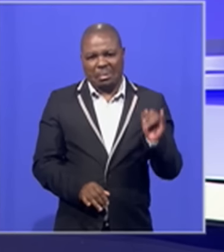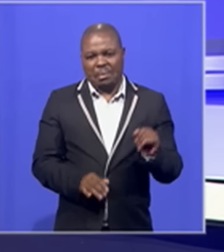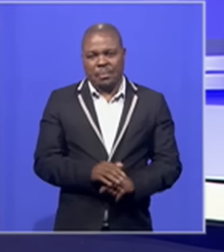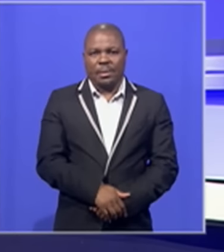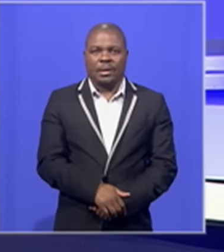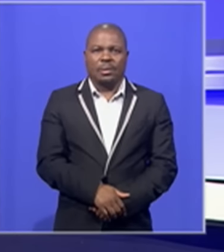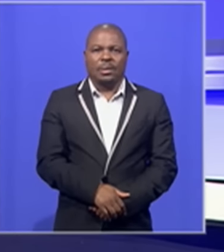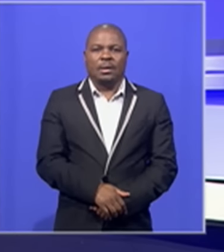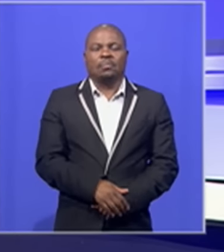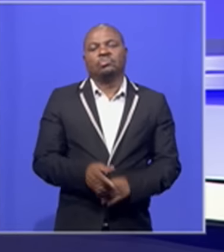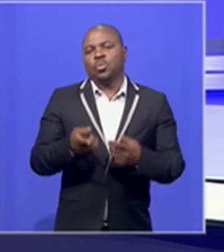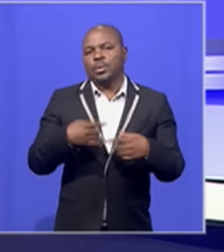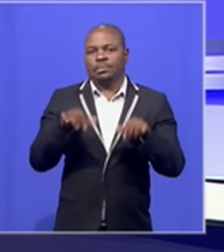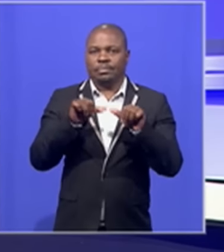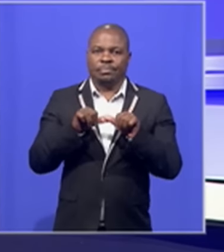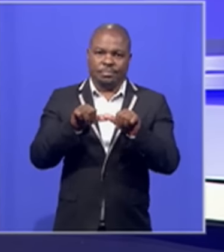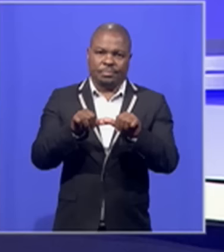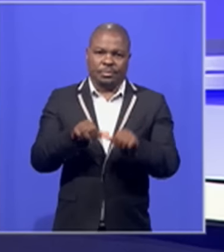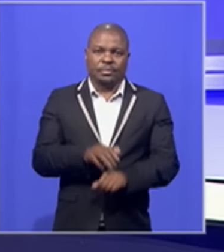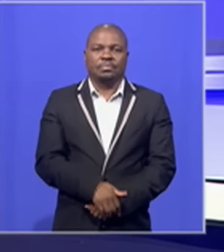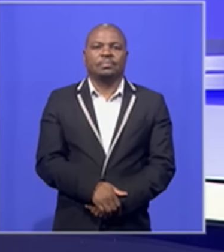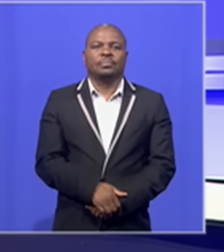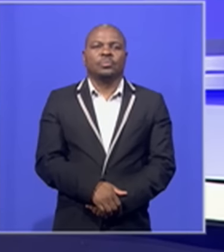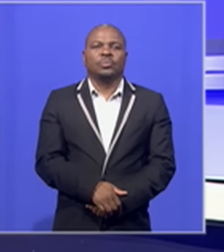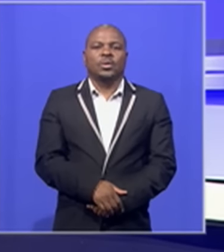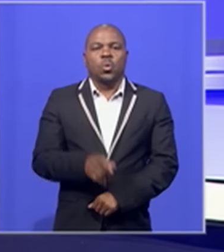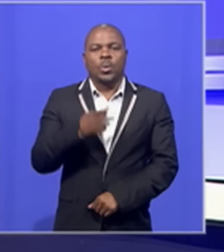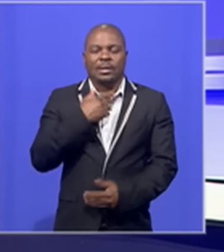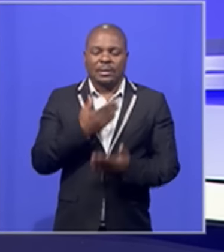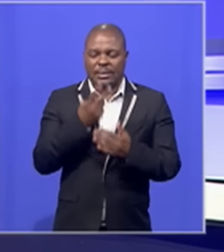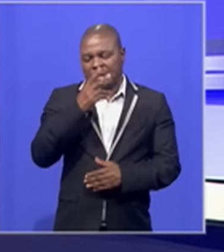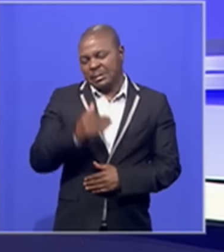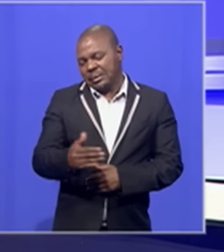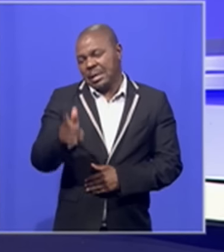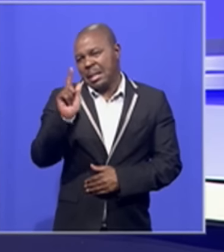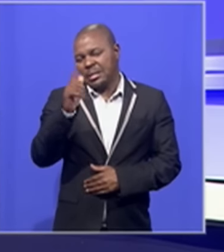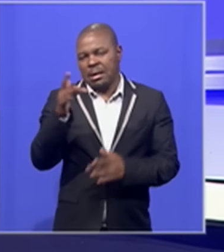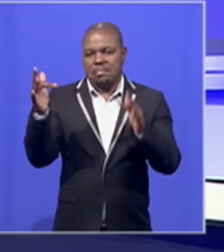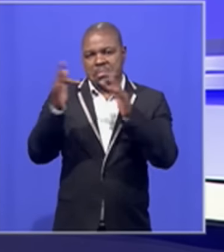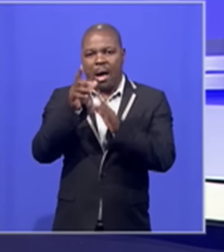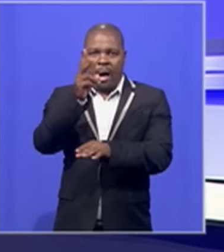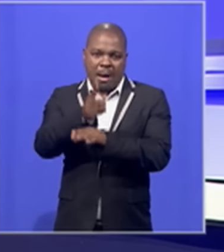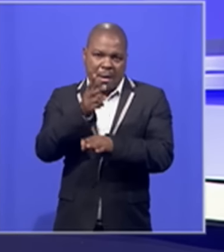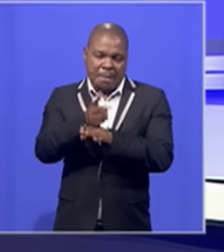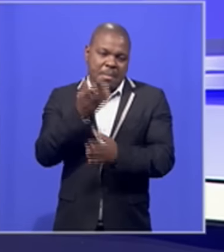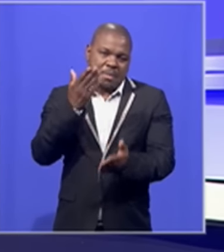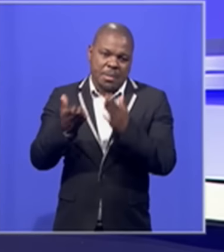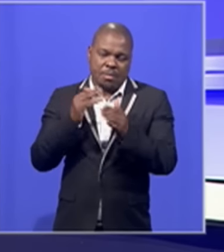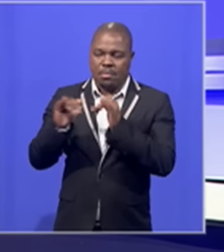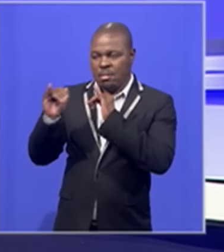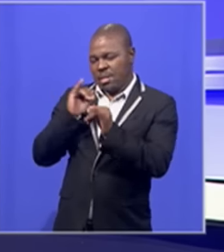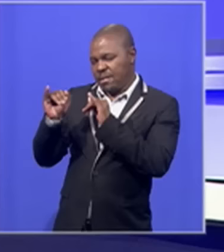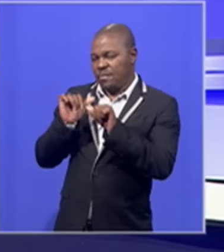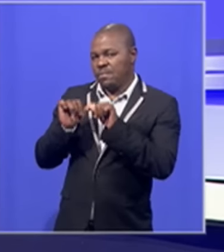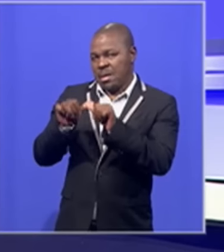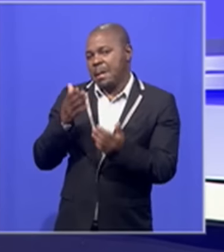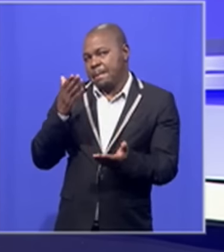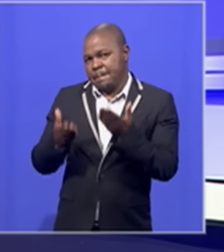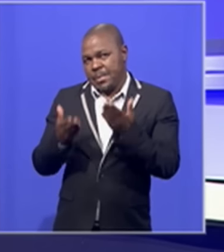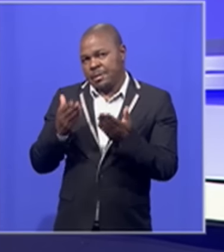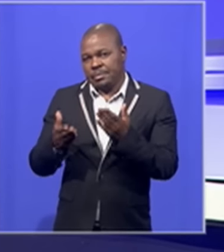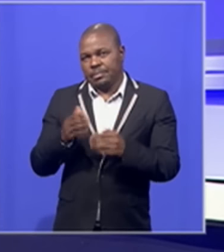motho re tswelele pele ka dikgang tsa rona le fa go ntse jalo re tla bona gore ka gongwe re tla mo leka gape ebe re tla re boa re tswelela pele